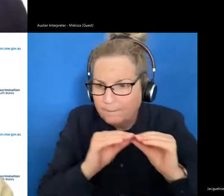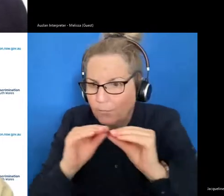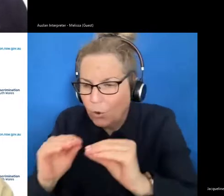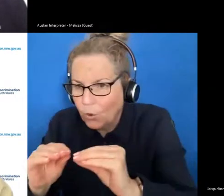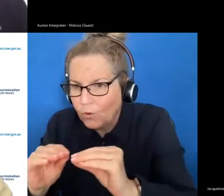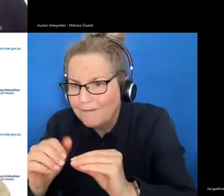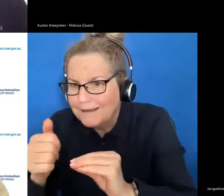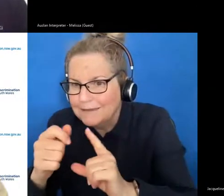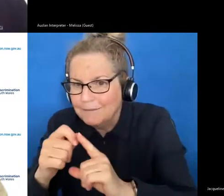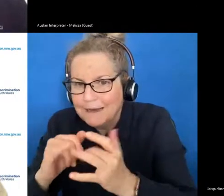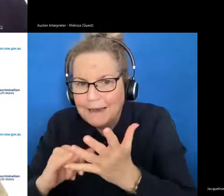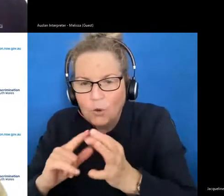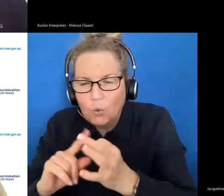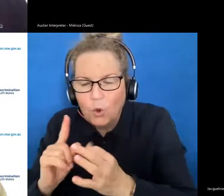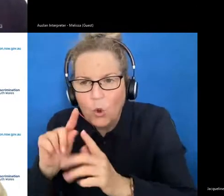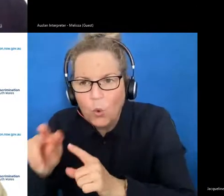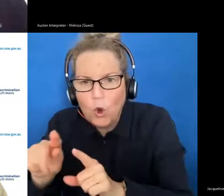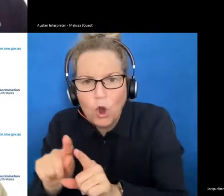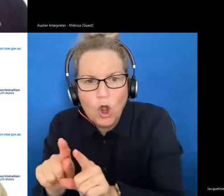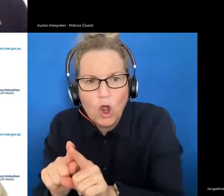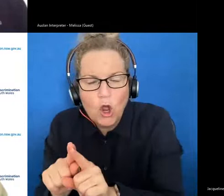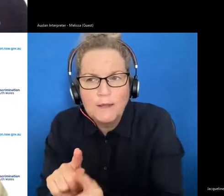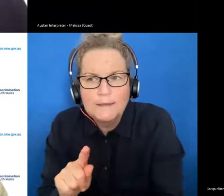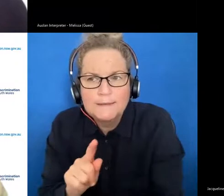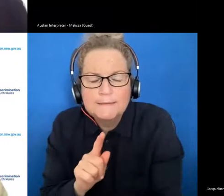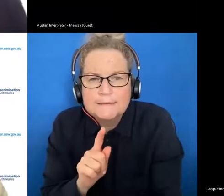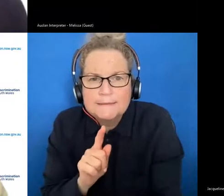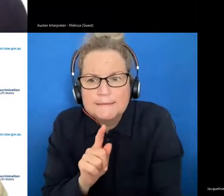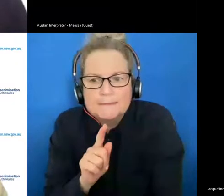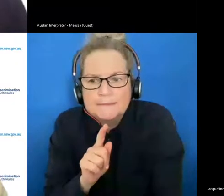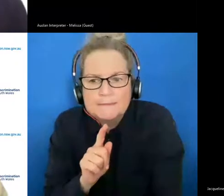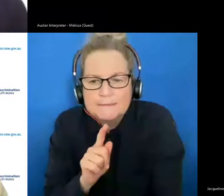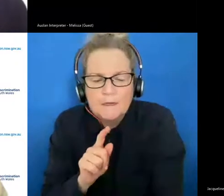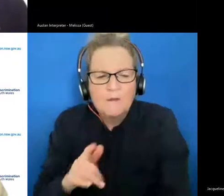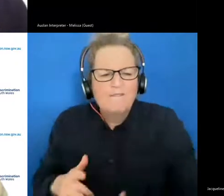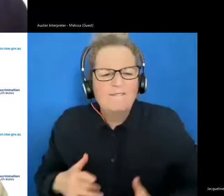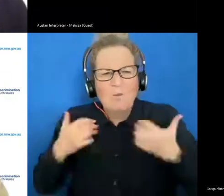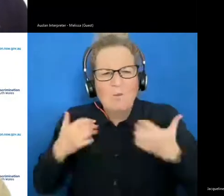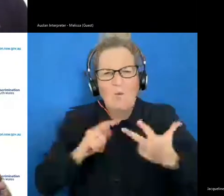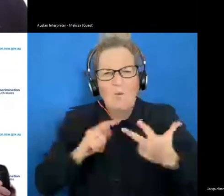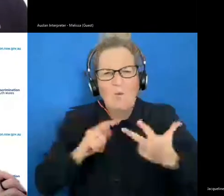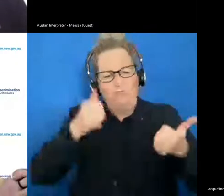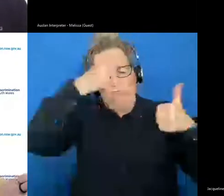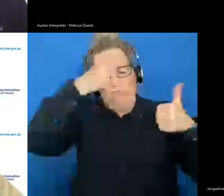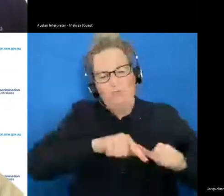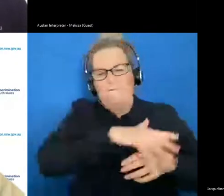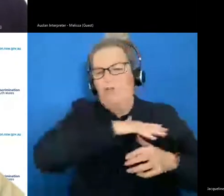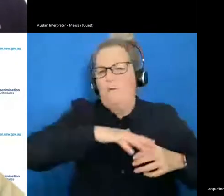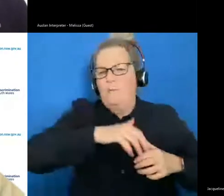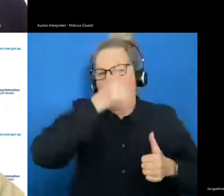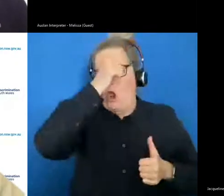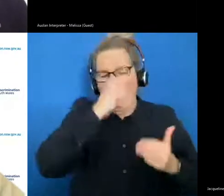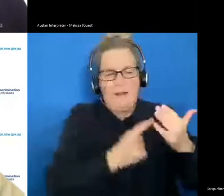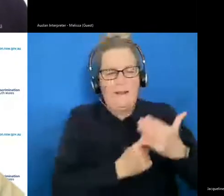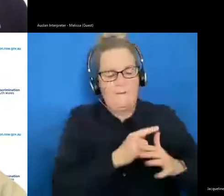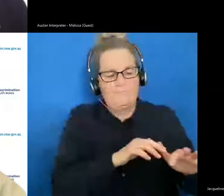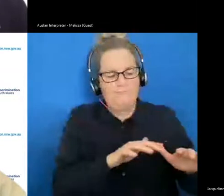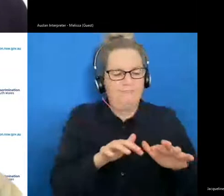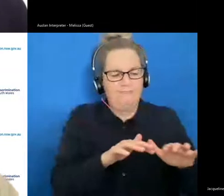6 PSQ. You know, there's safety in knowing what your day-to-day physical environment looks like, but having a fixed